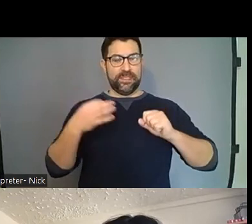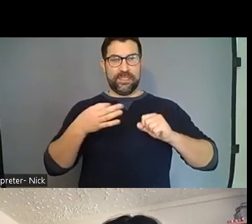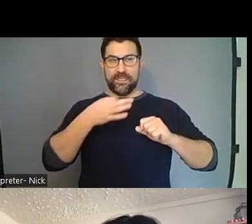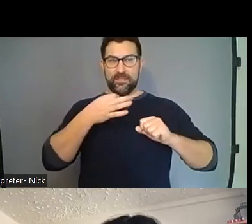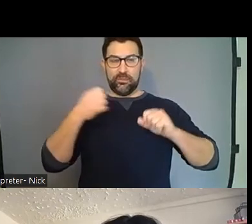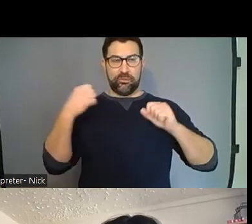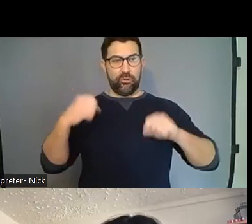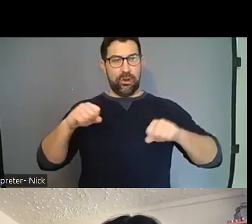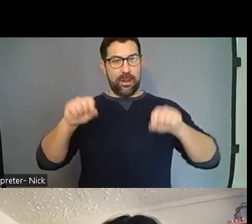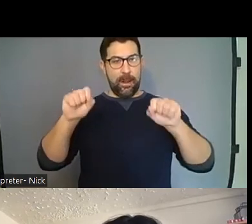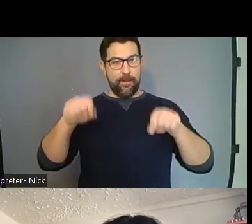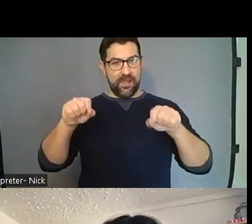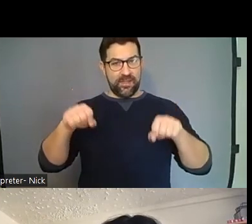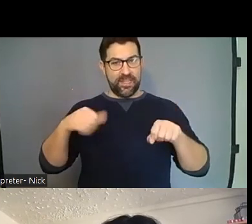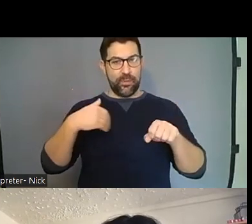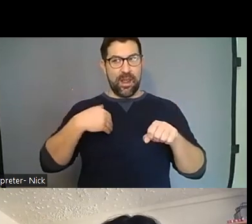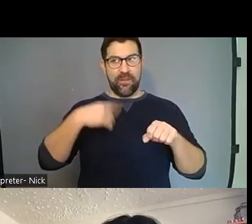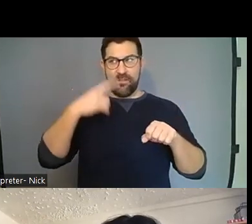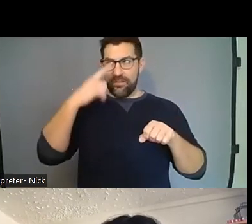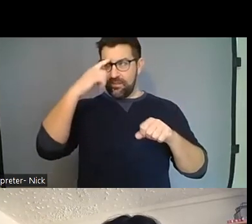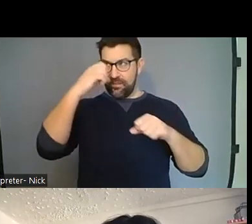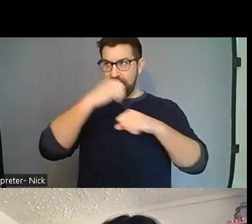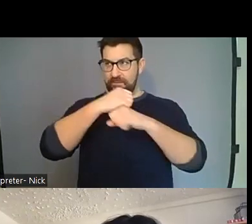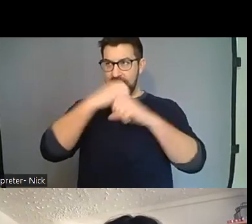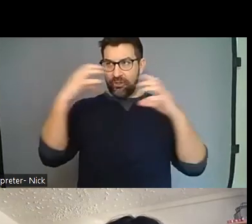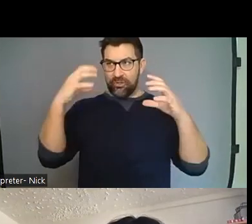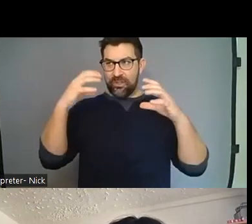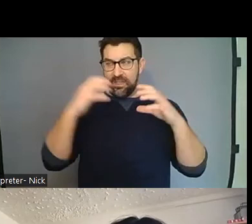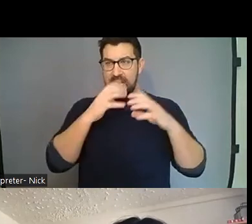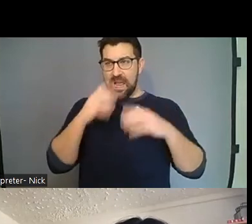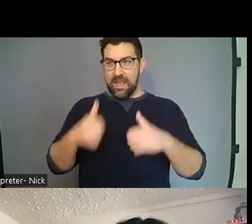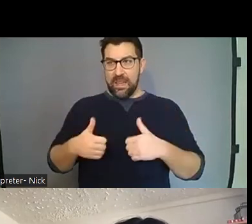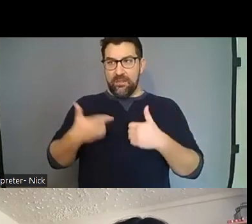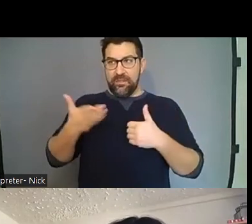this kind of vision of not living in the world that we live in.